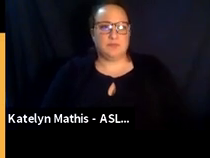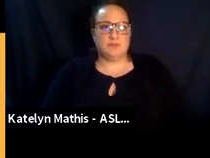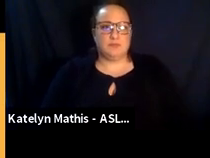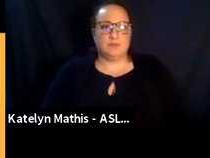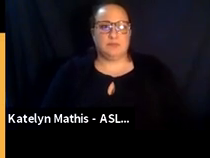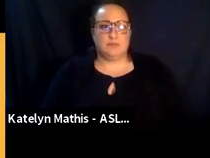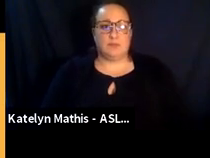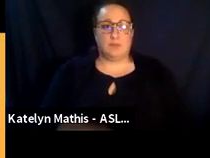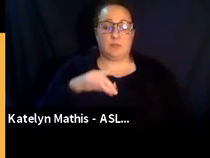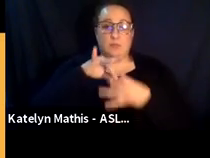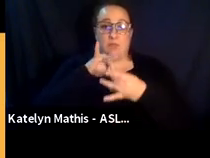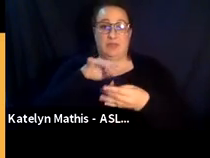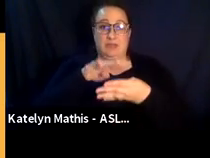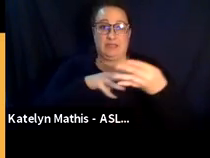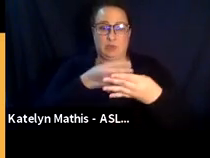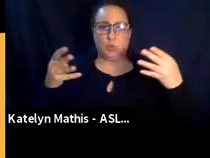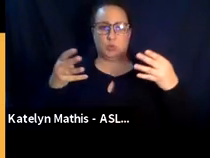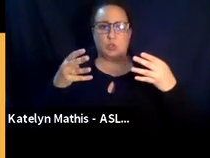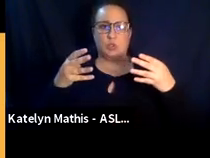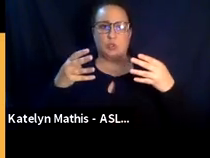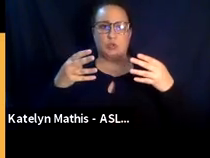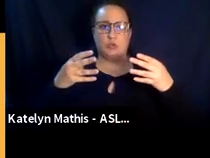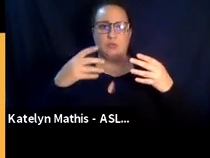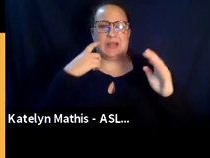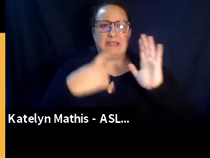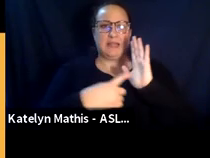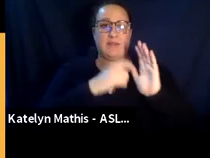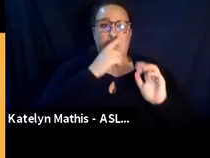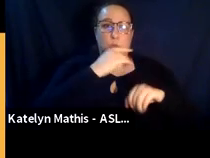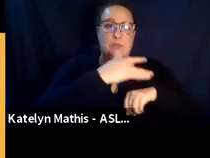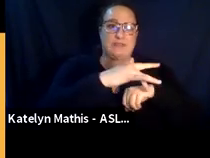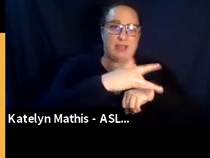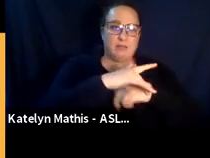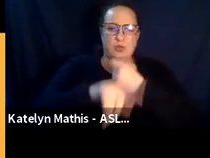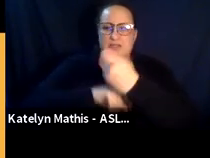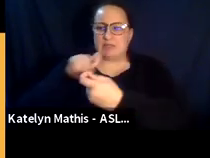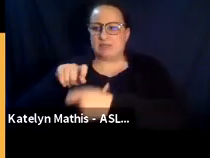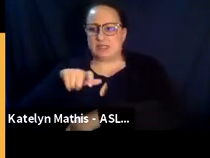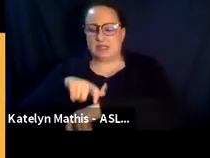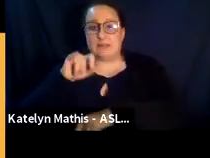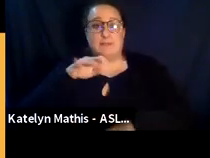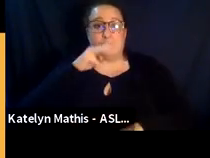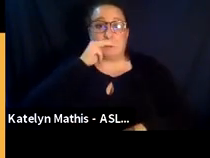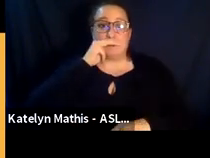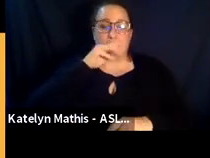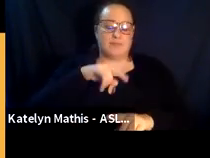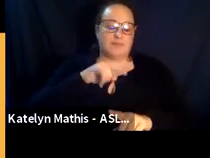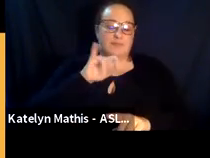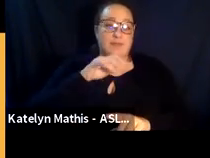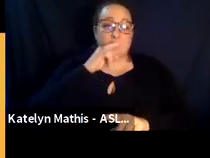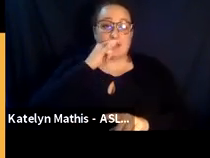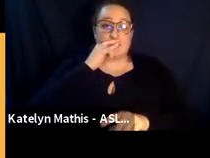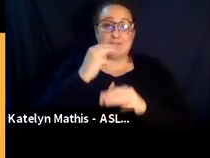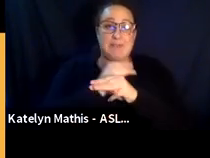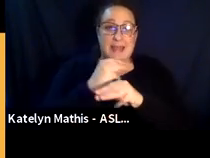a schedule, identifying who's available to help at what time. So if a child is in math and maybe that's on their schedule and they